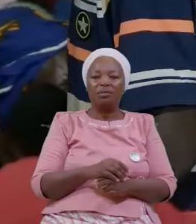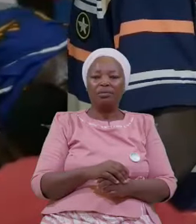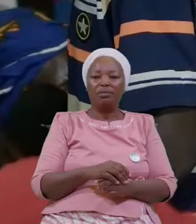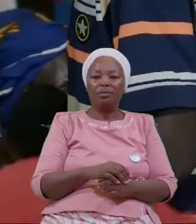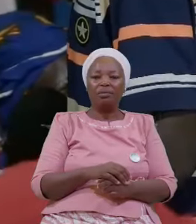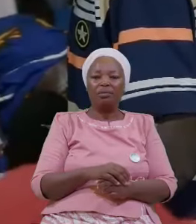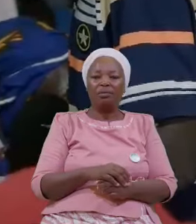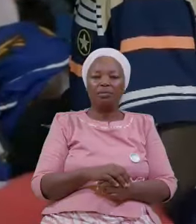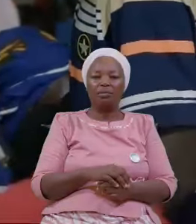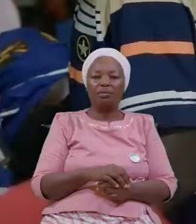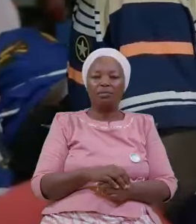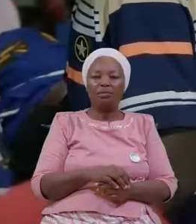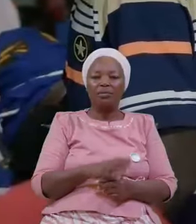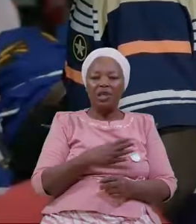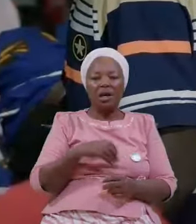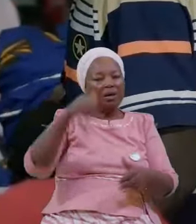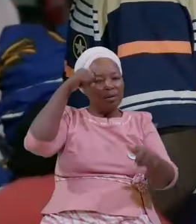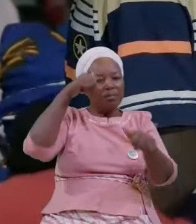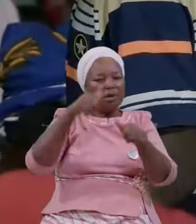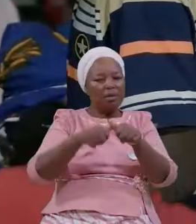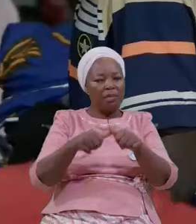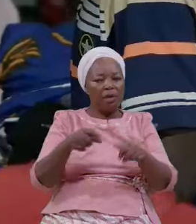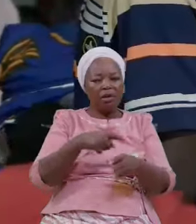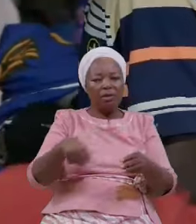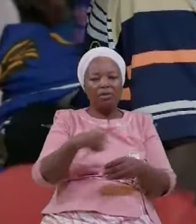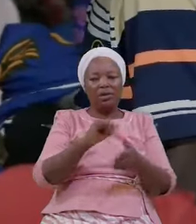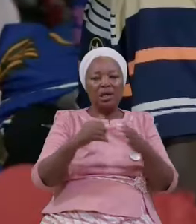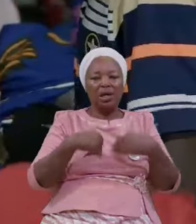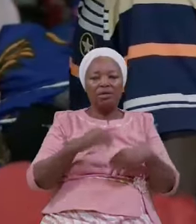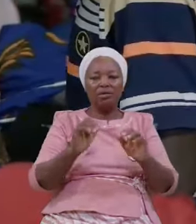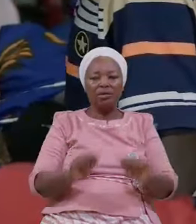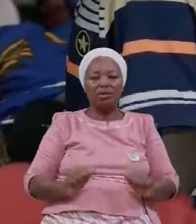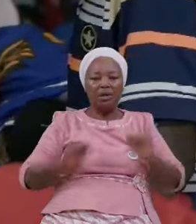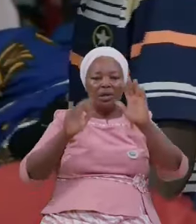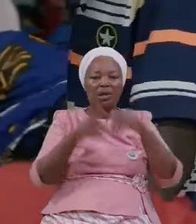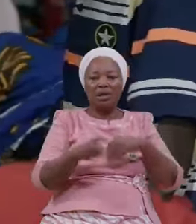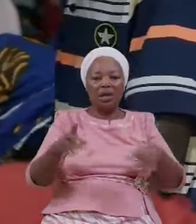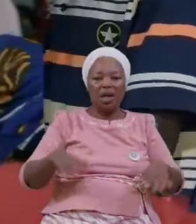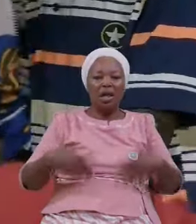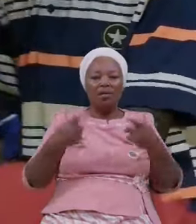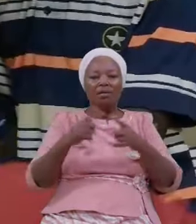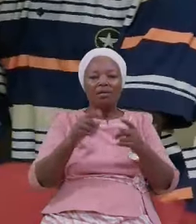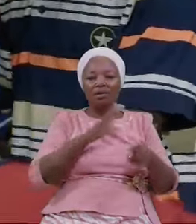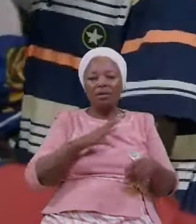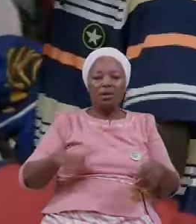And remember those who have given their life to Christ yesterday and even today.